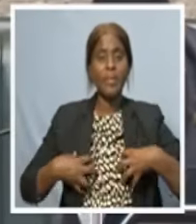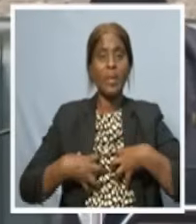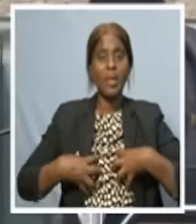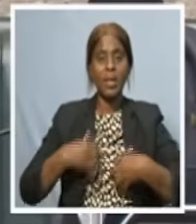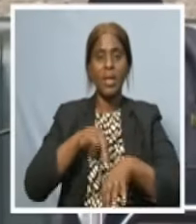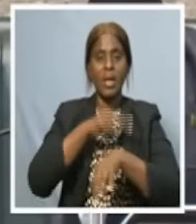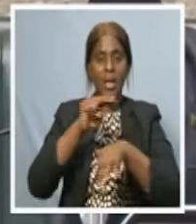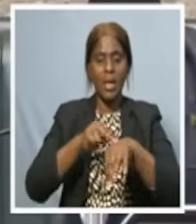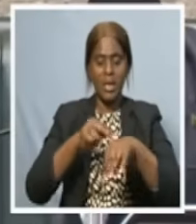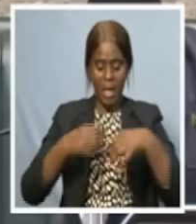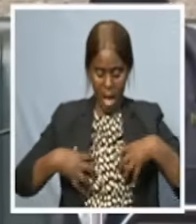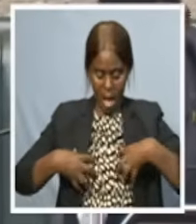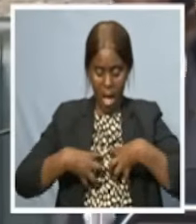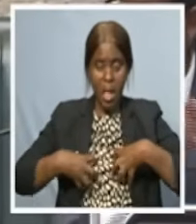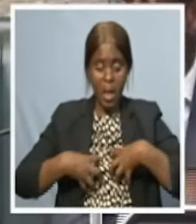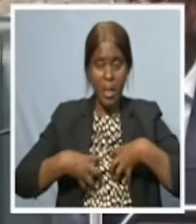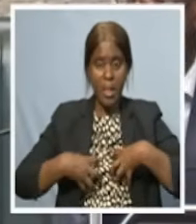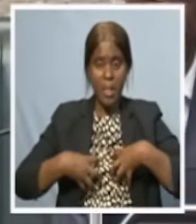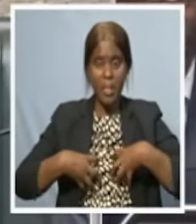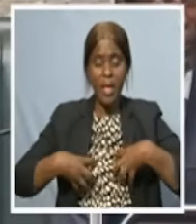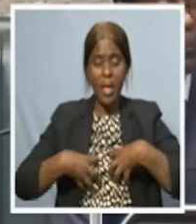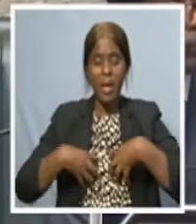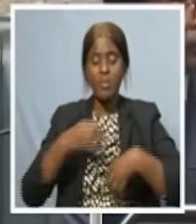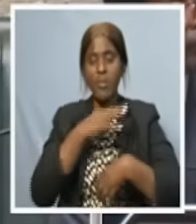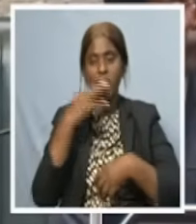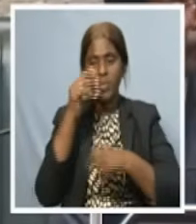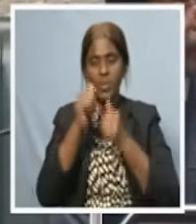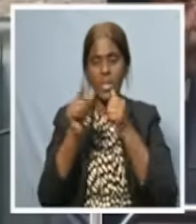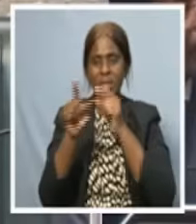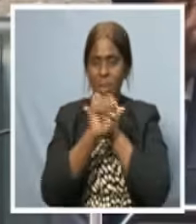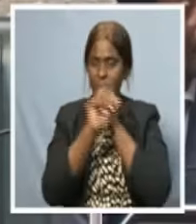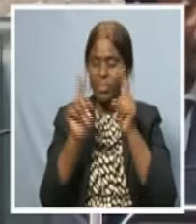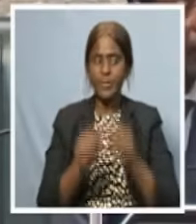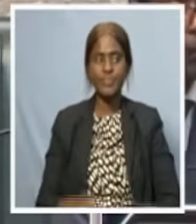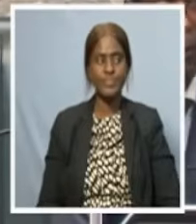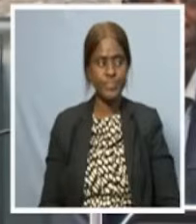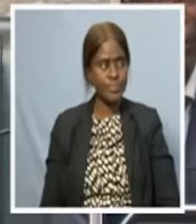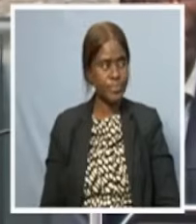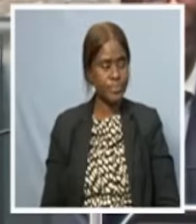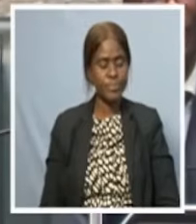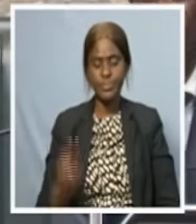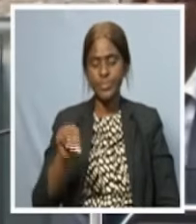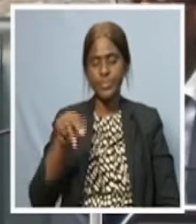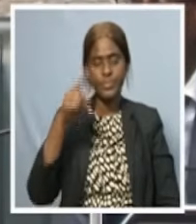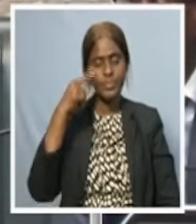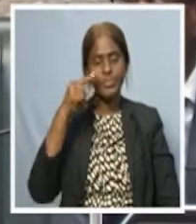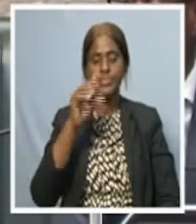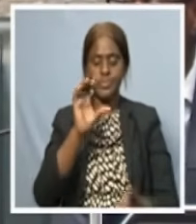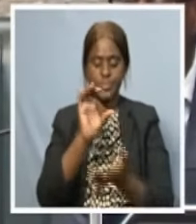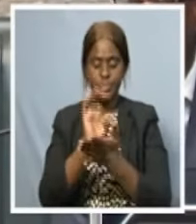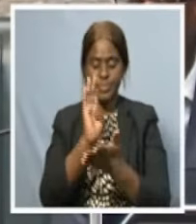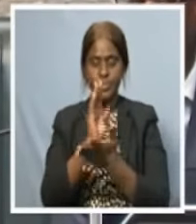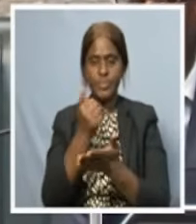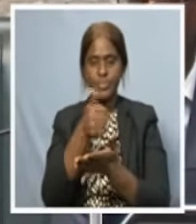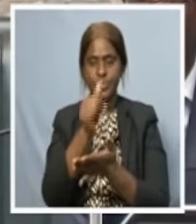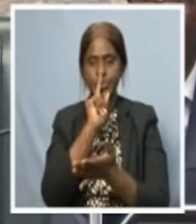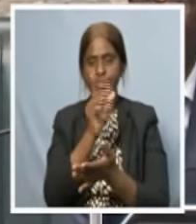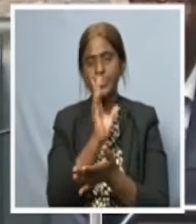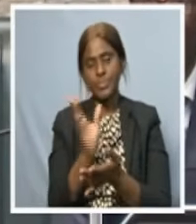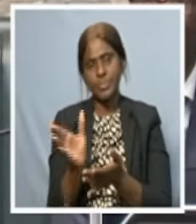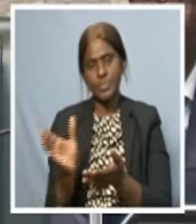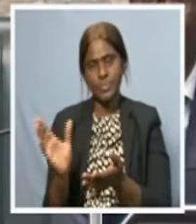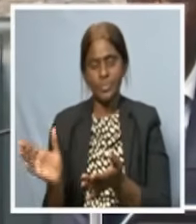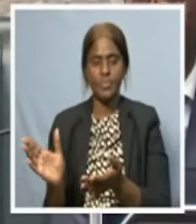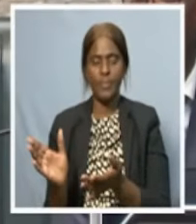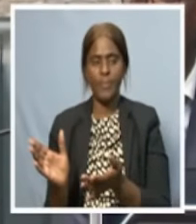farm? No, because this thing is sure. No, the honorable member for Chirubi, now you are going out